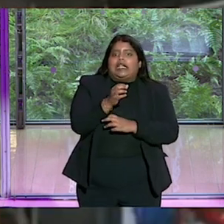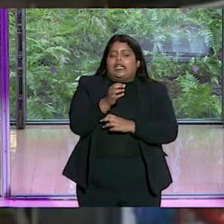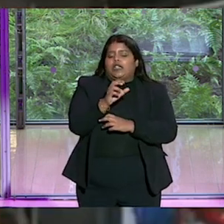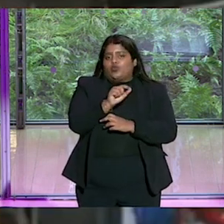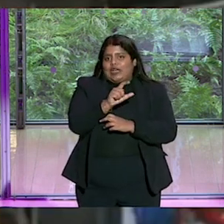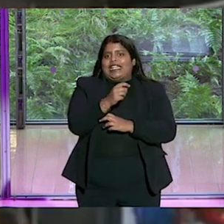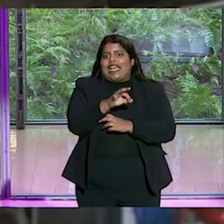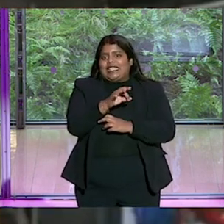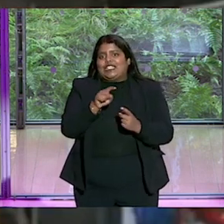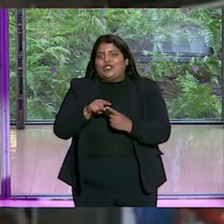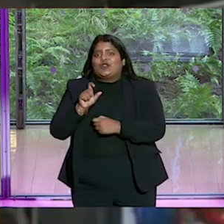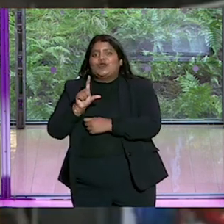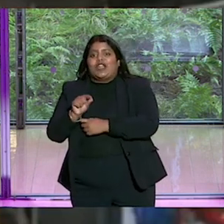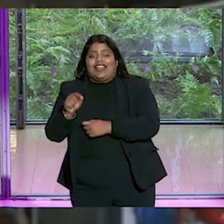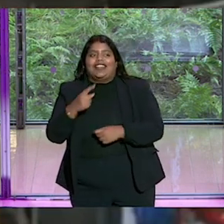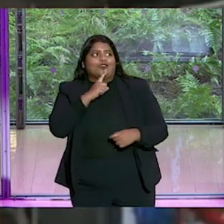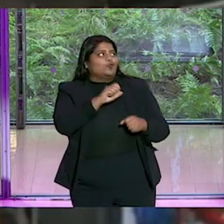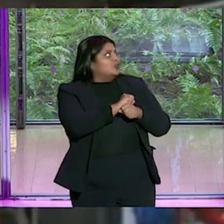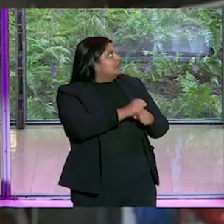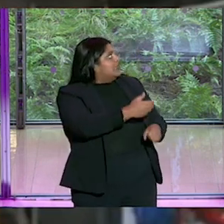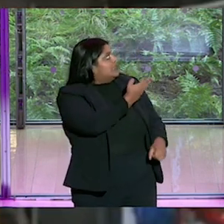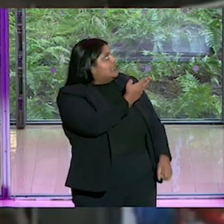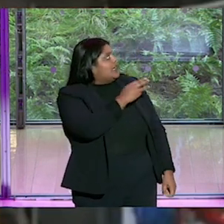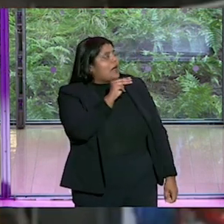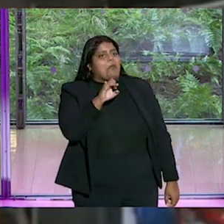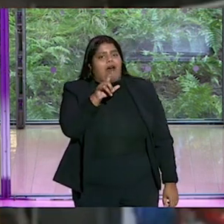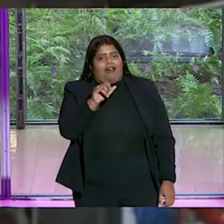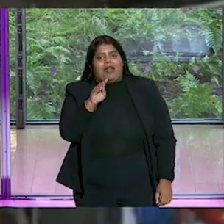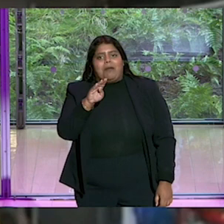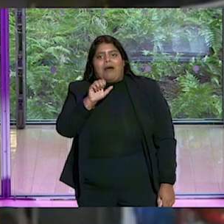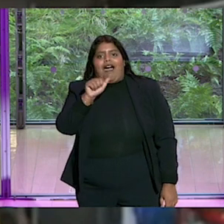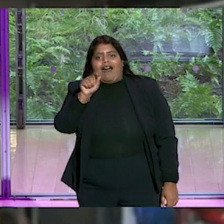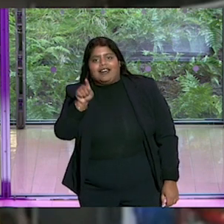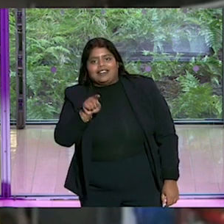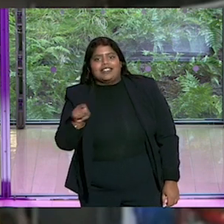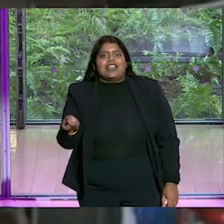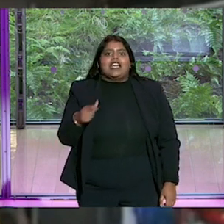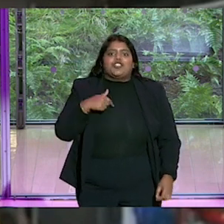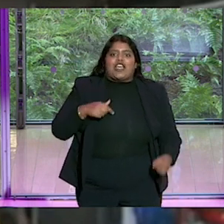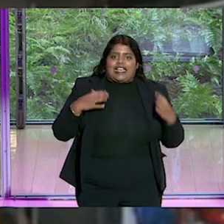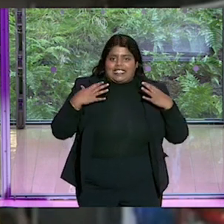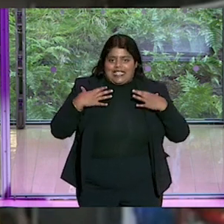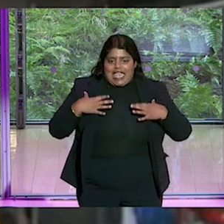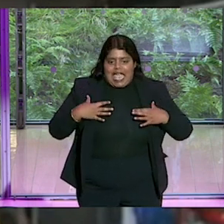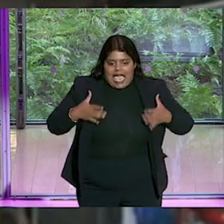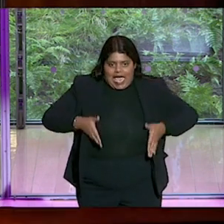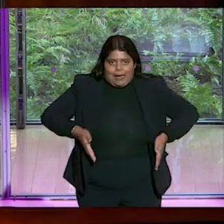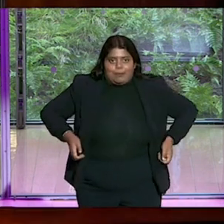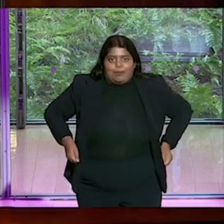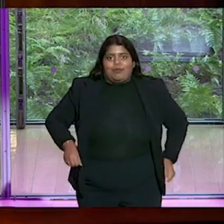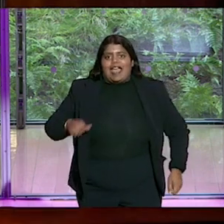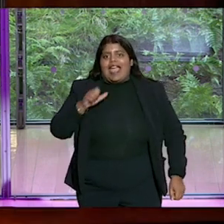Molly Boz. In case you don't know, similarities, the apron, the flaky salt.